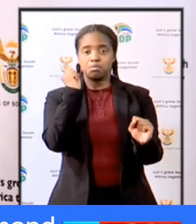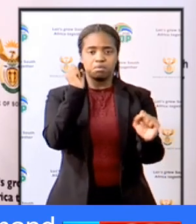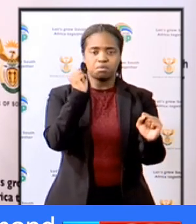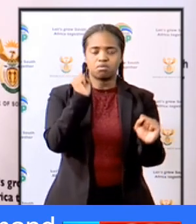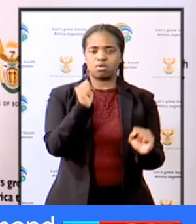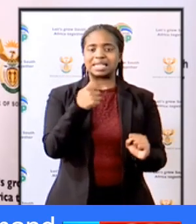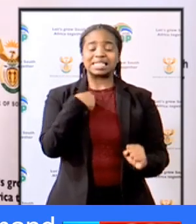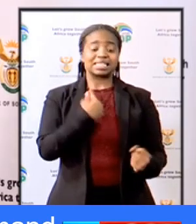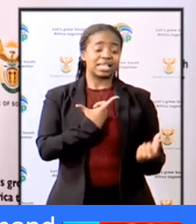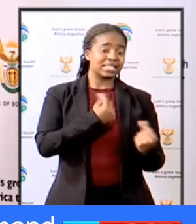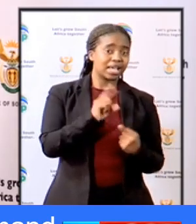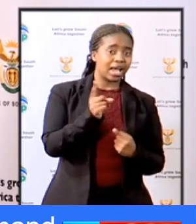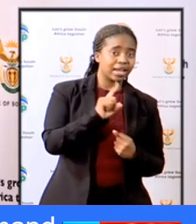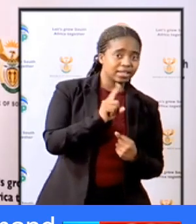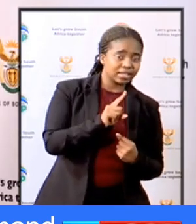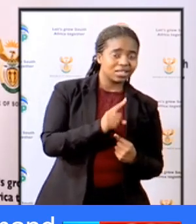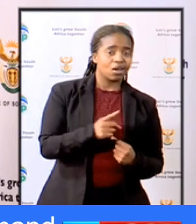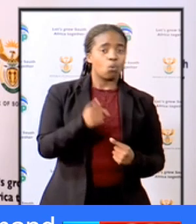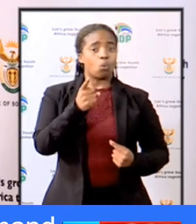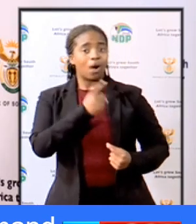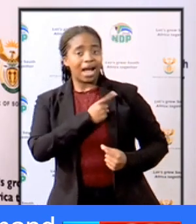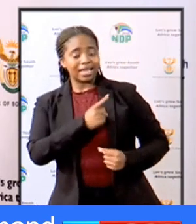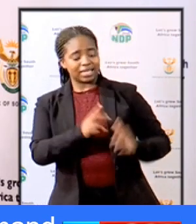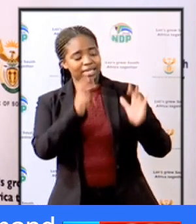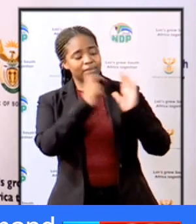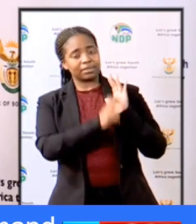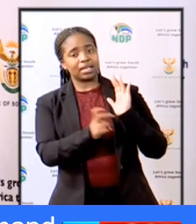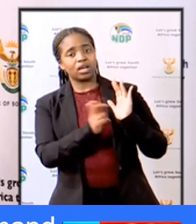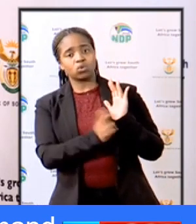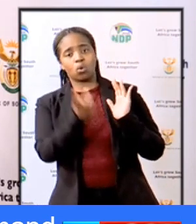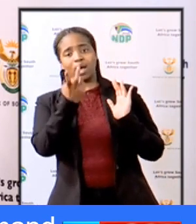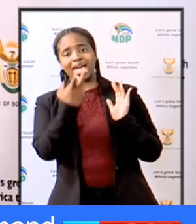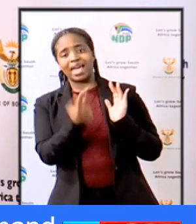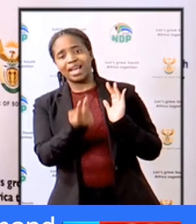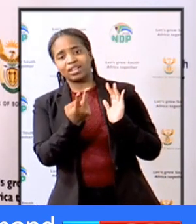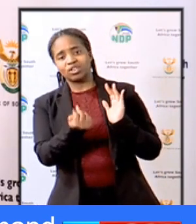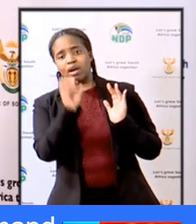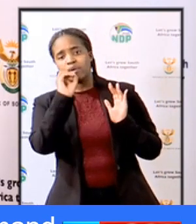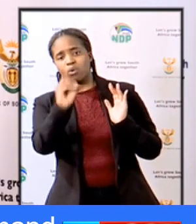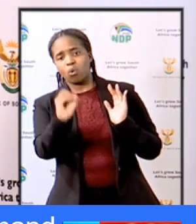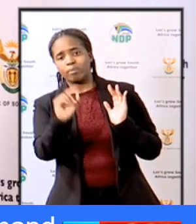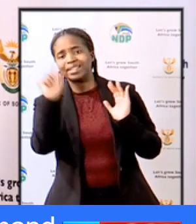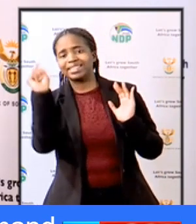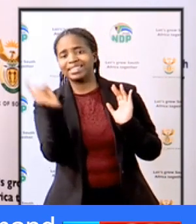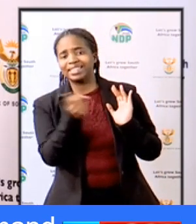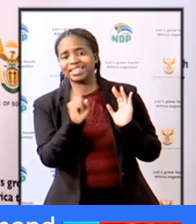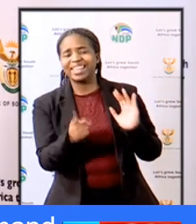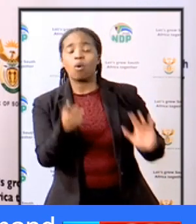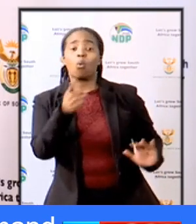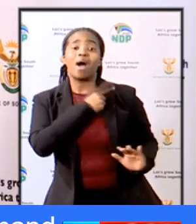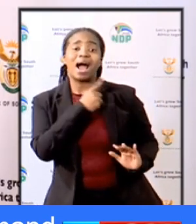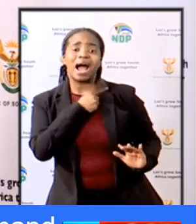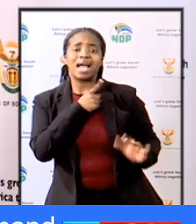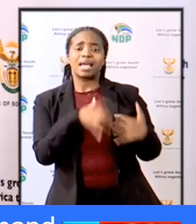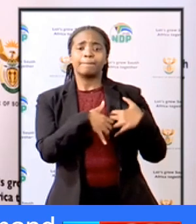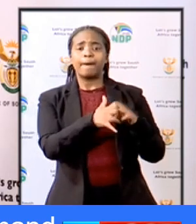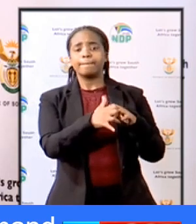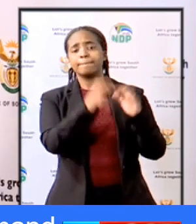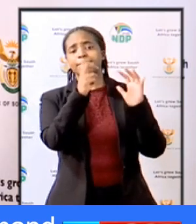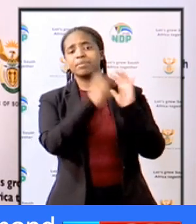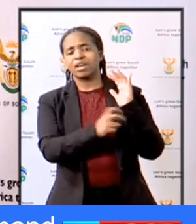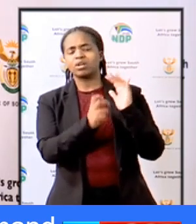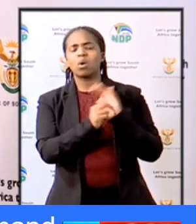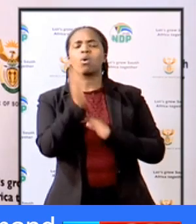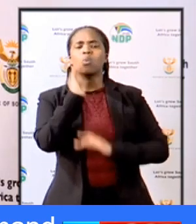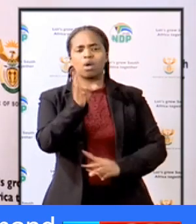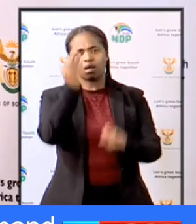taking? What are the regulations we are putting in place? And what informs those regulations? But